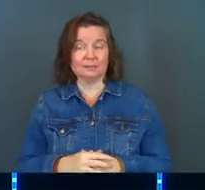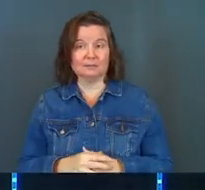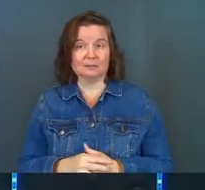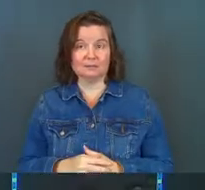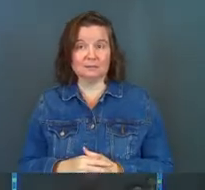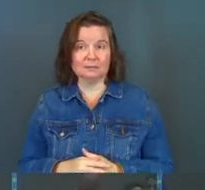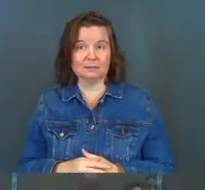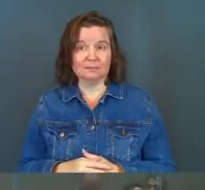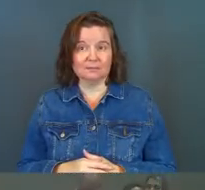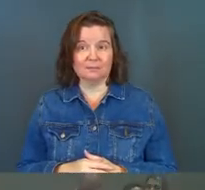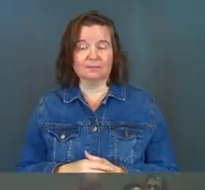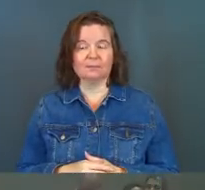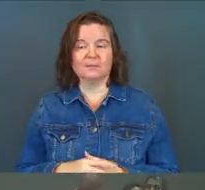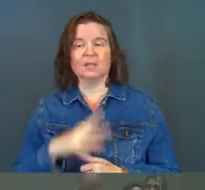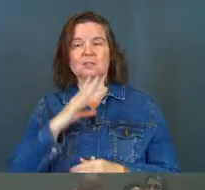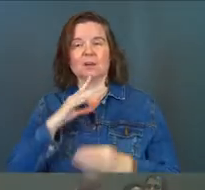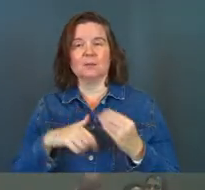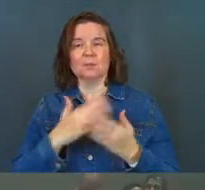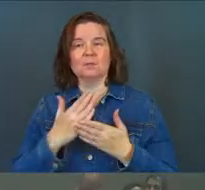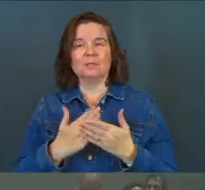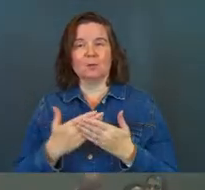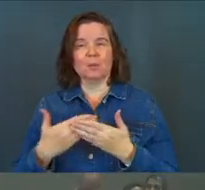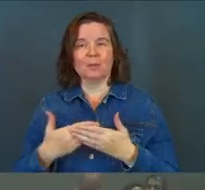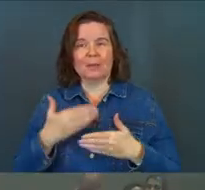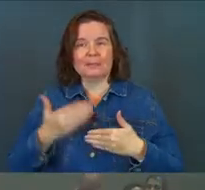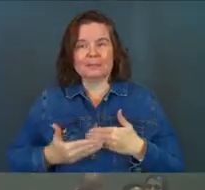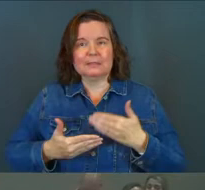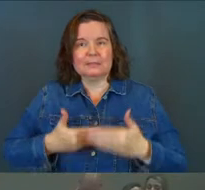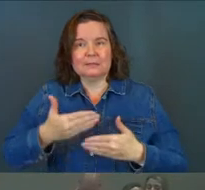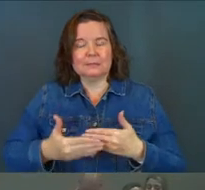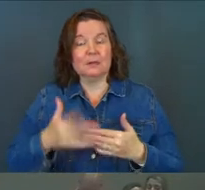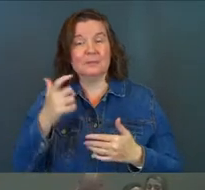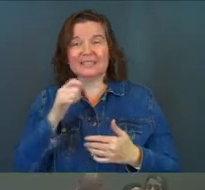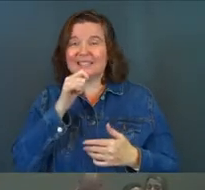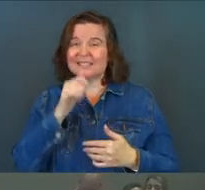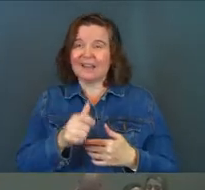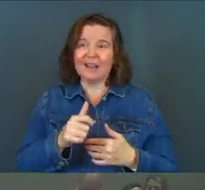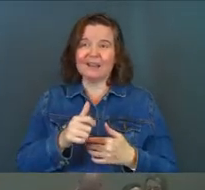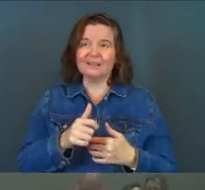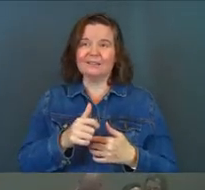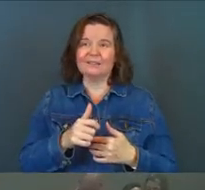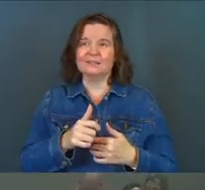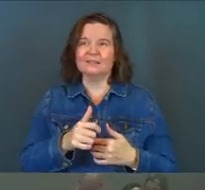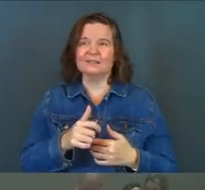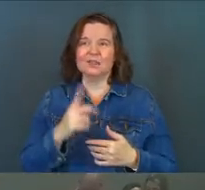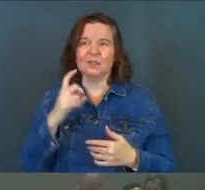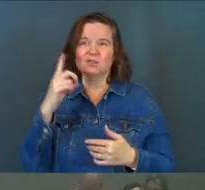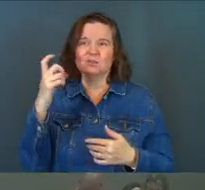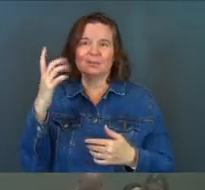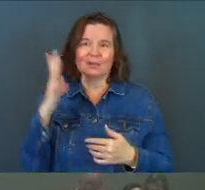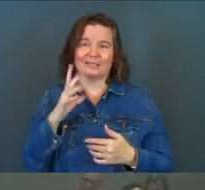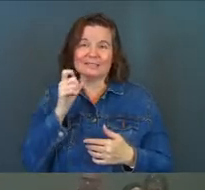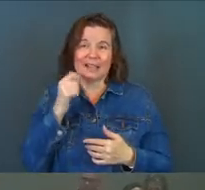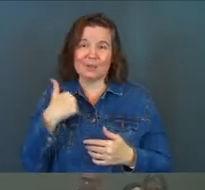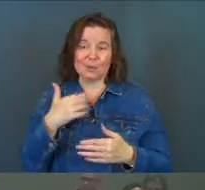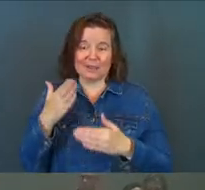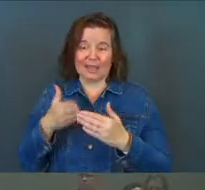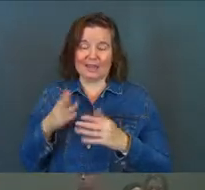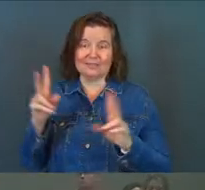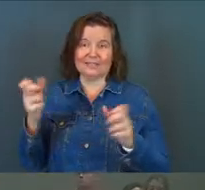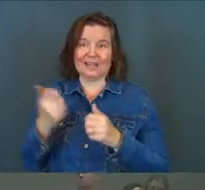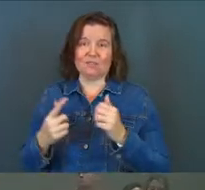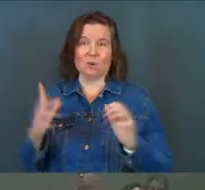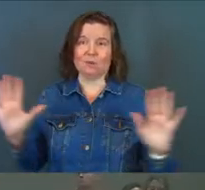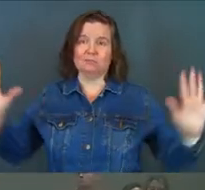And let's talk about what some of those baby steps might be, because it's not The dream, guys, is not we get to the end of the series